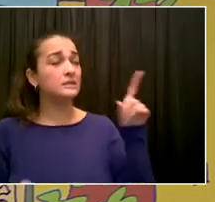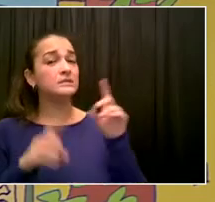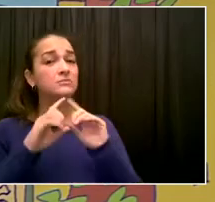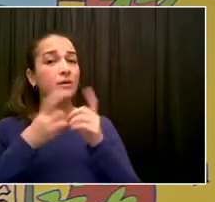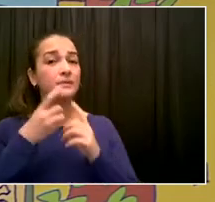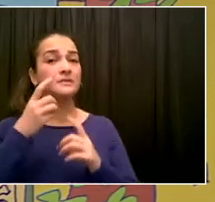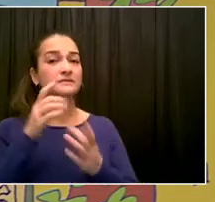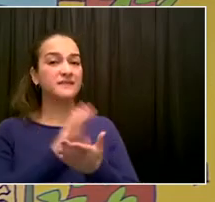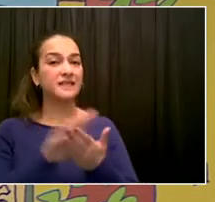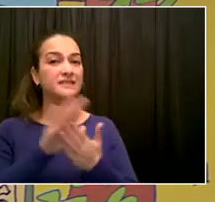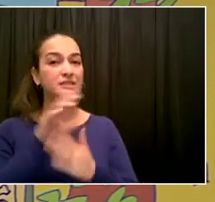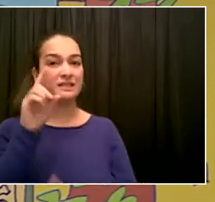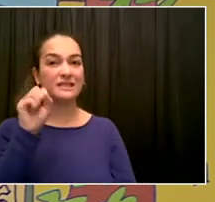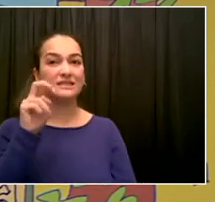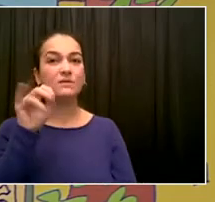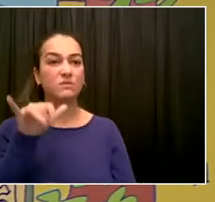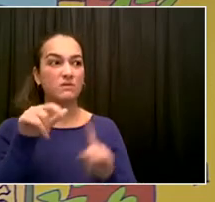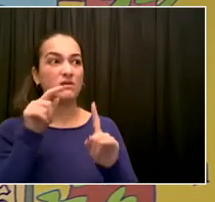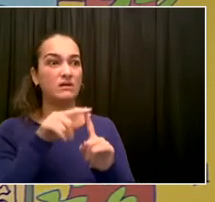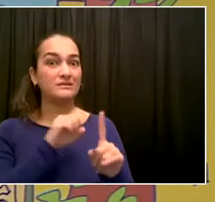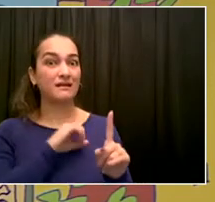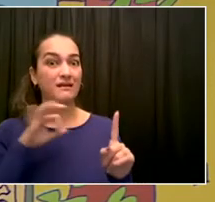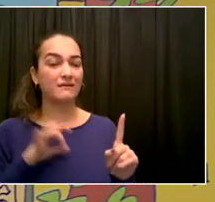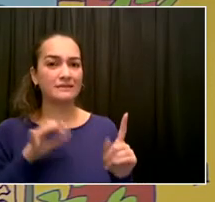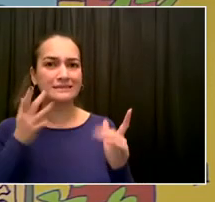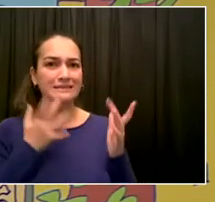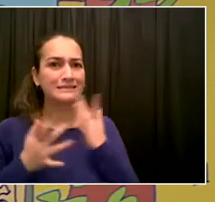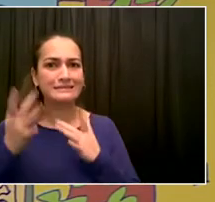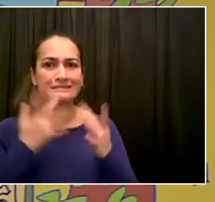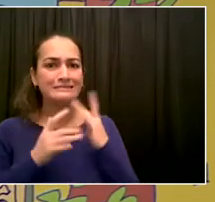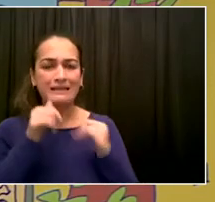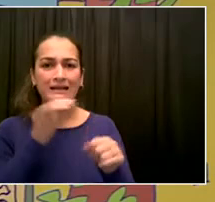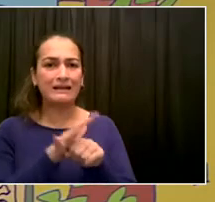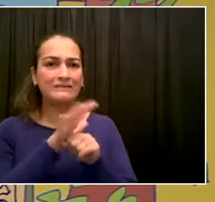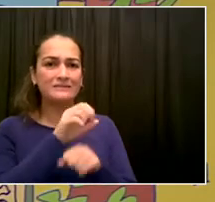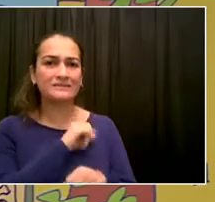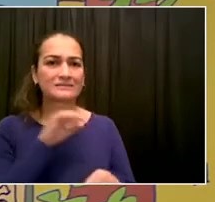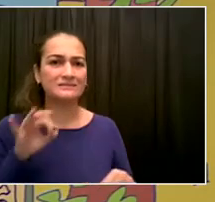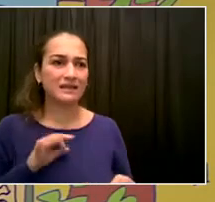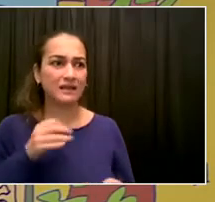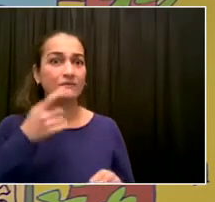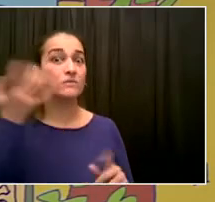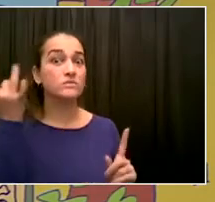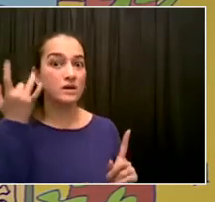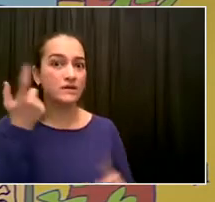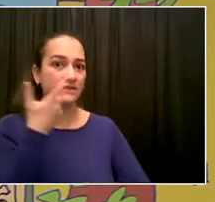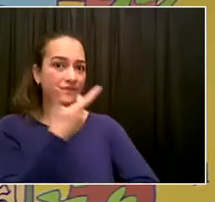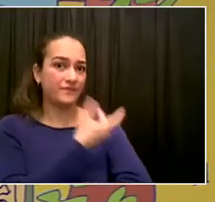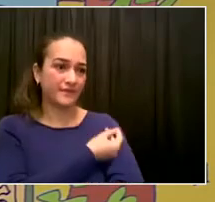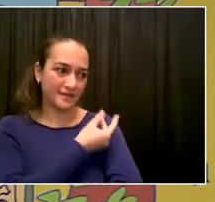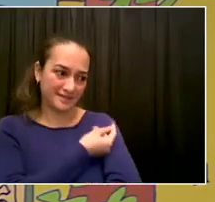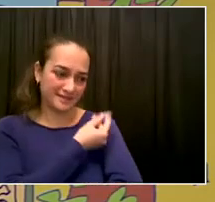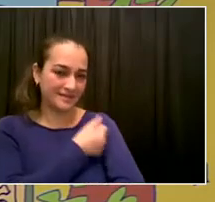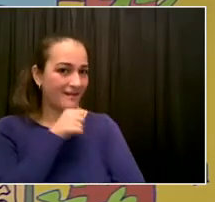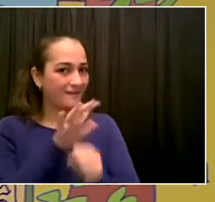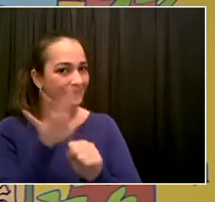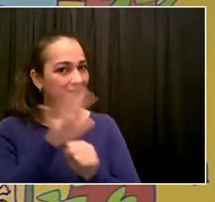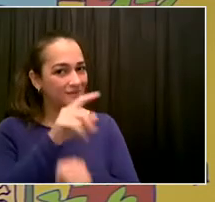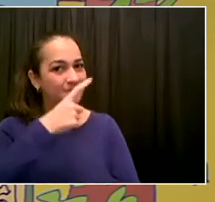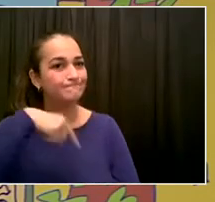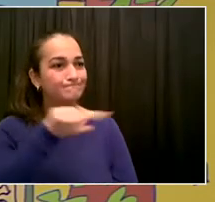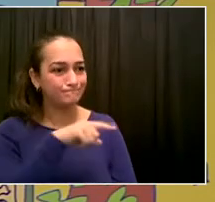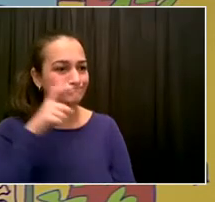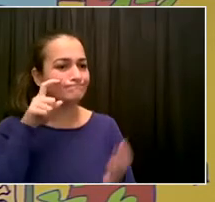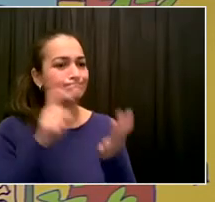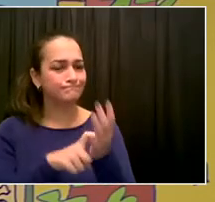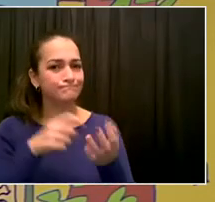vax mandate and suddenly garbage not being picked up in certain parts of the city. Yeah, Elizabeth, I'll look at that. I don't have any